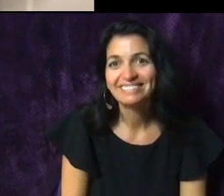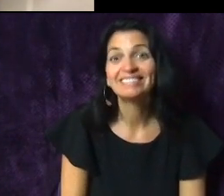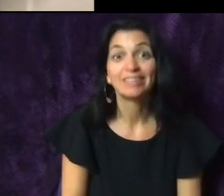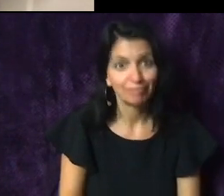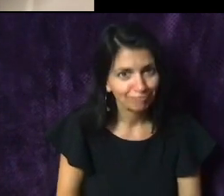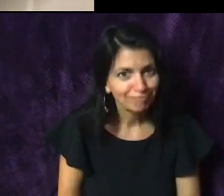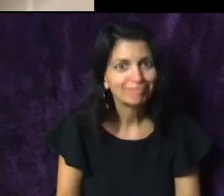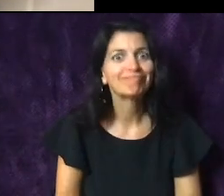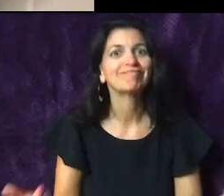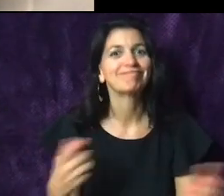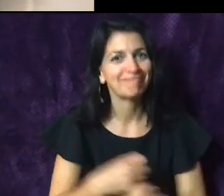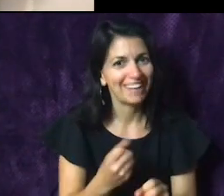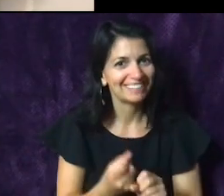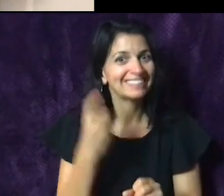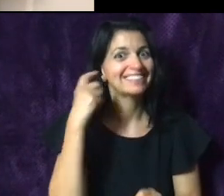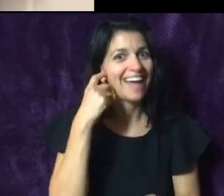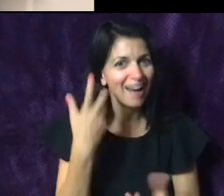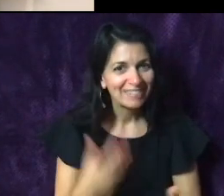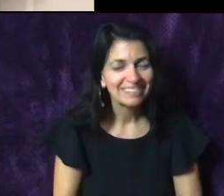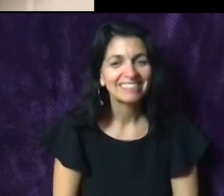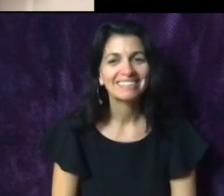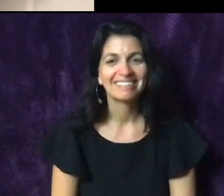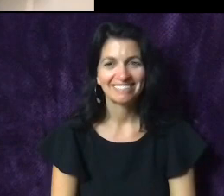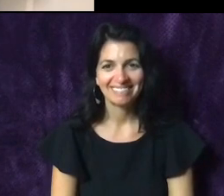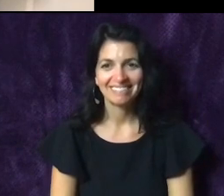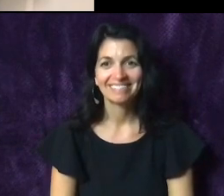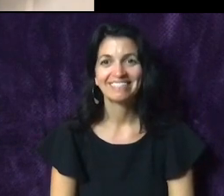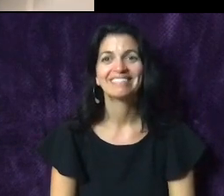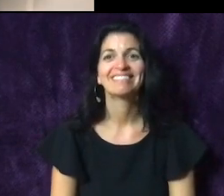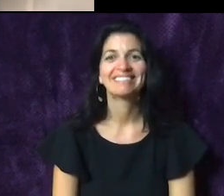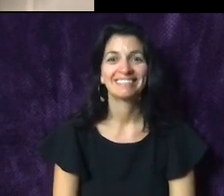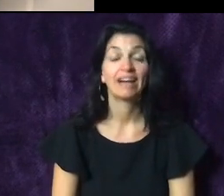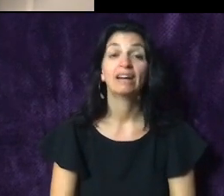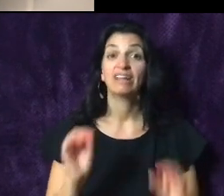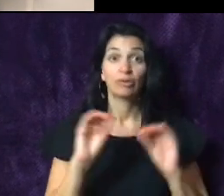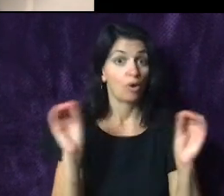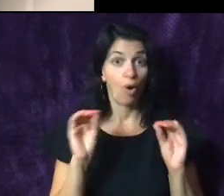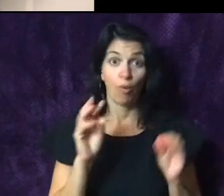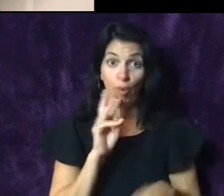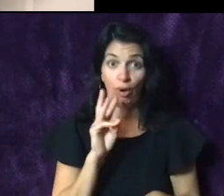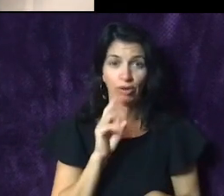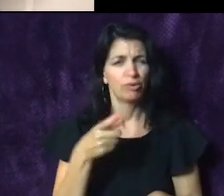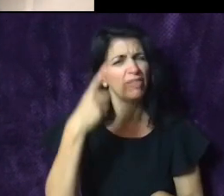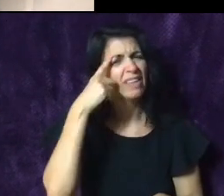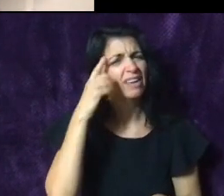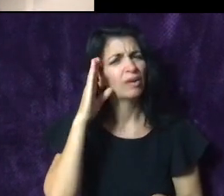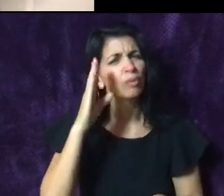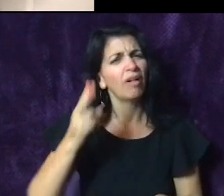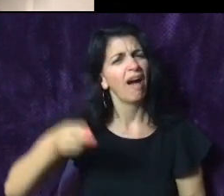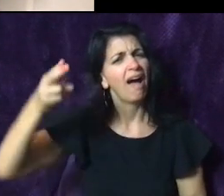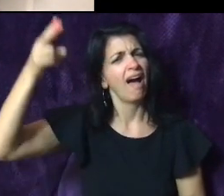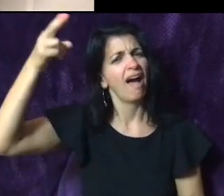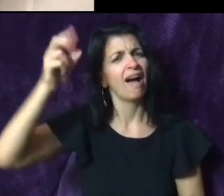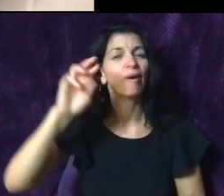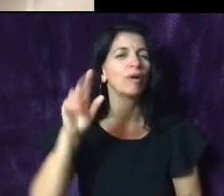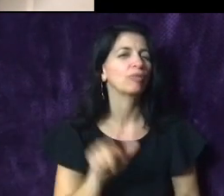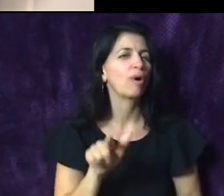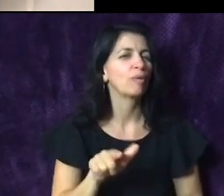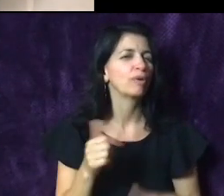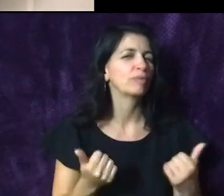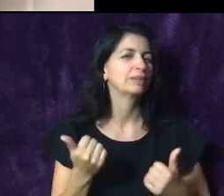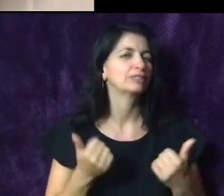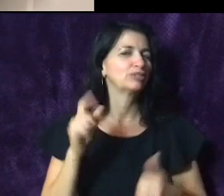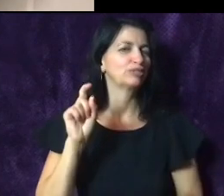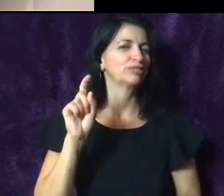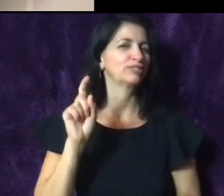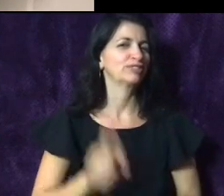it makes a certain sound. Now, when I hit the one over here without any water, do you think it's going to sound higher or lower